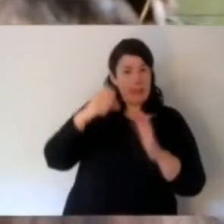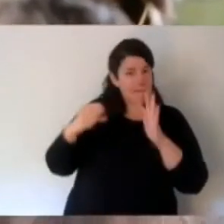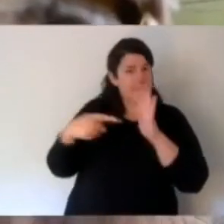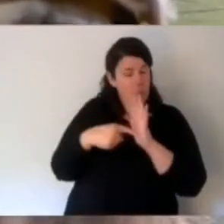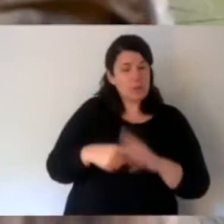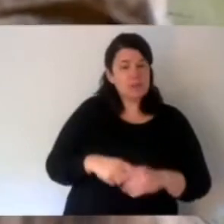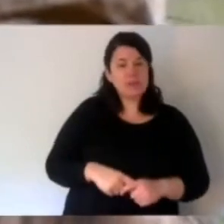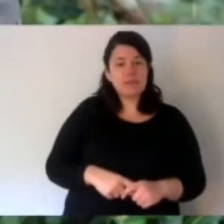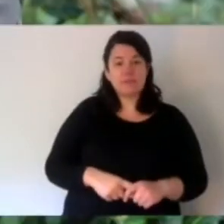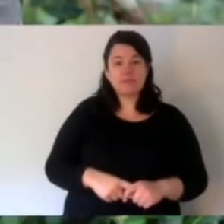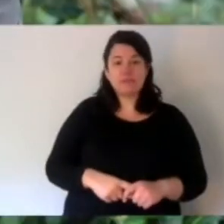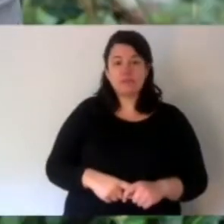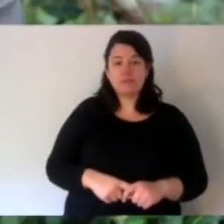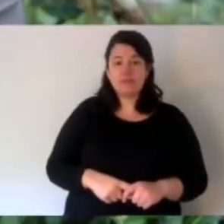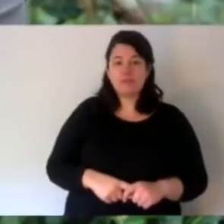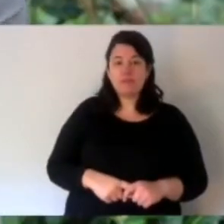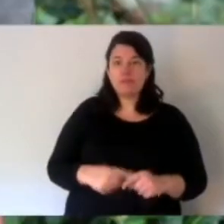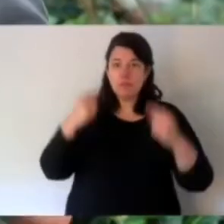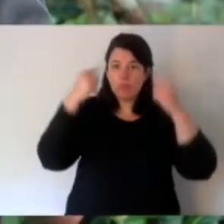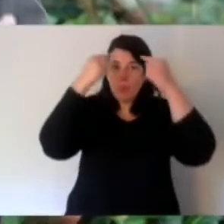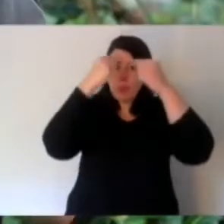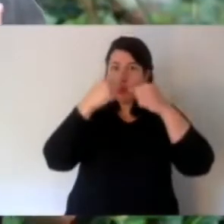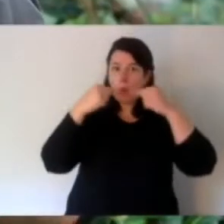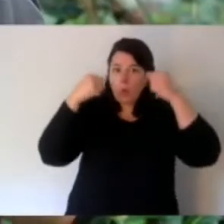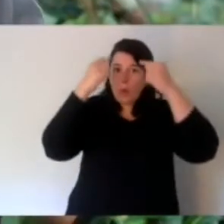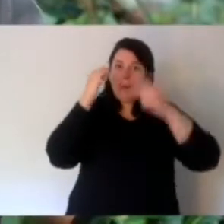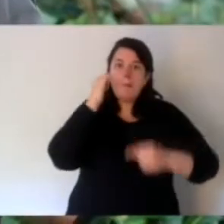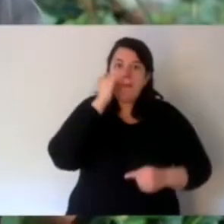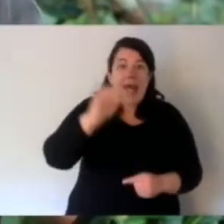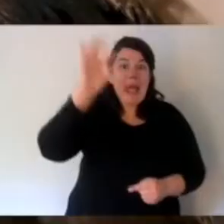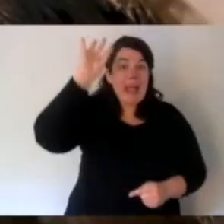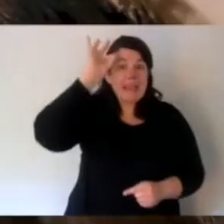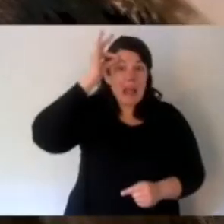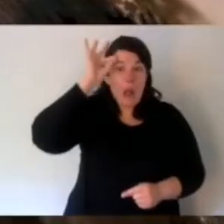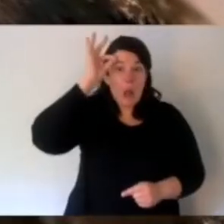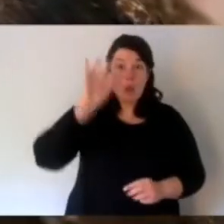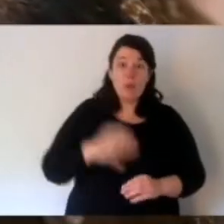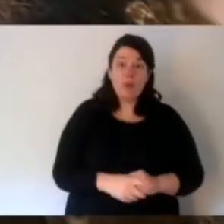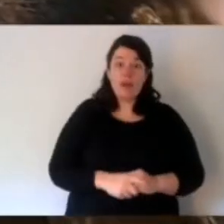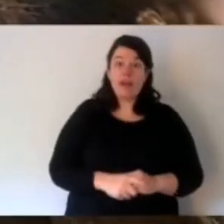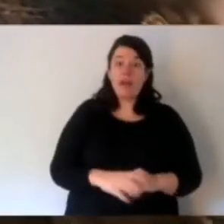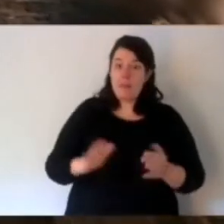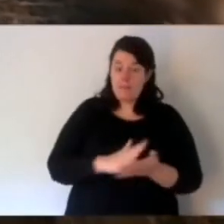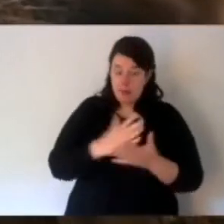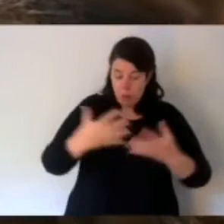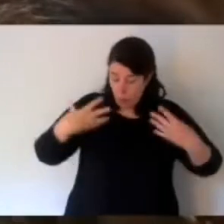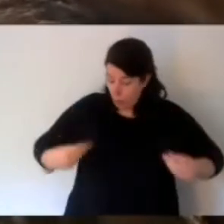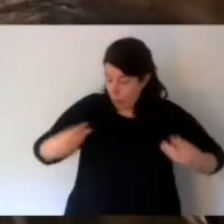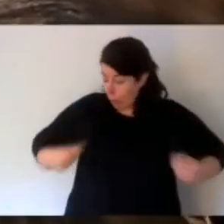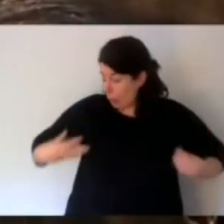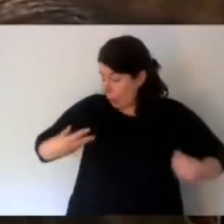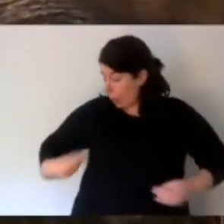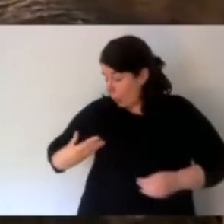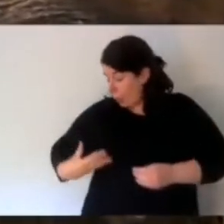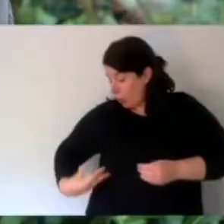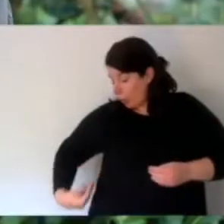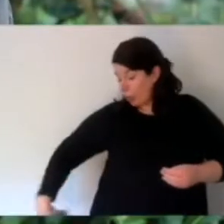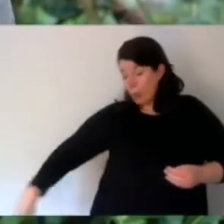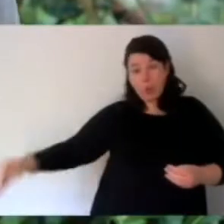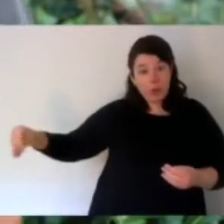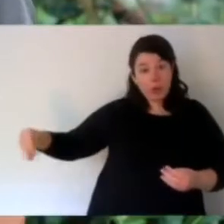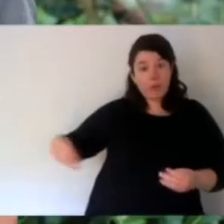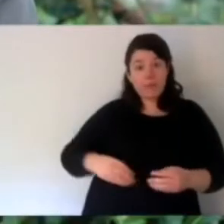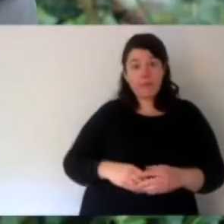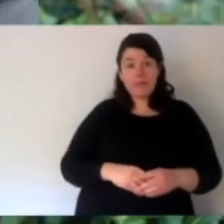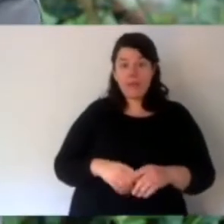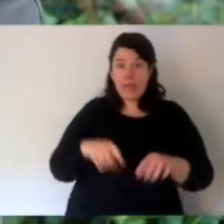really sensitive. Don't miss the whiskers. Look at the big black and yellow eye. And make sure you get that camouflage all the way down